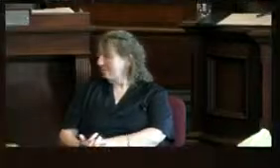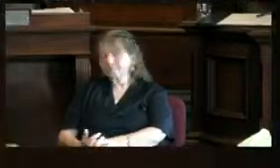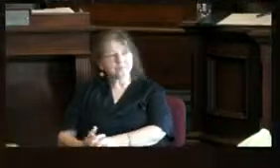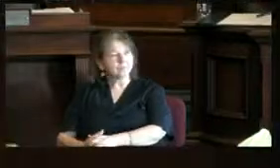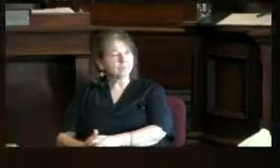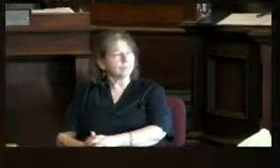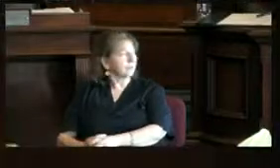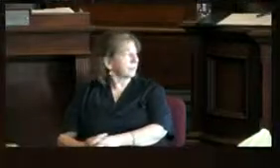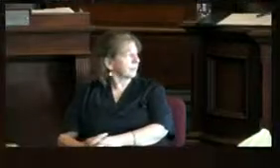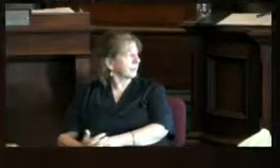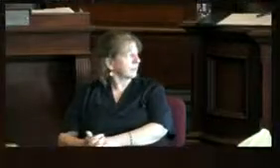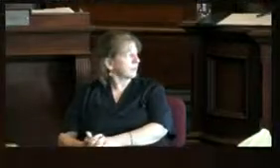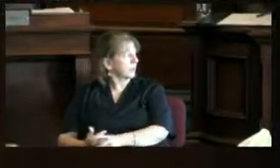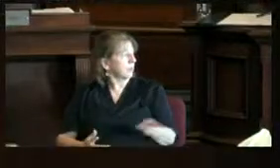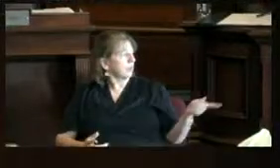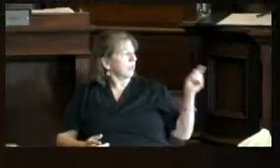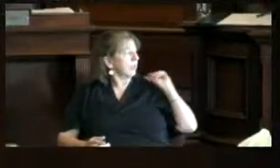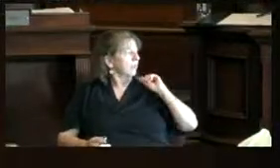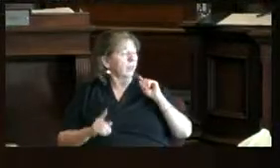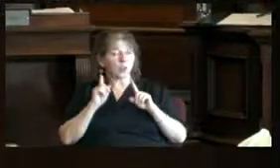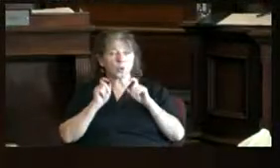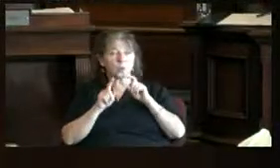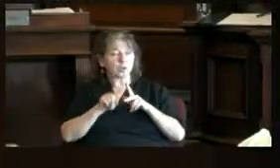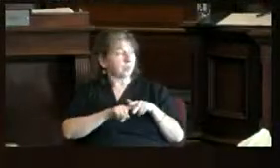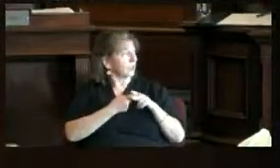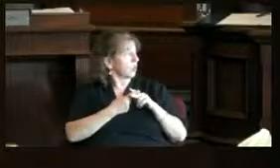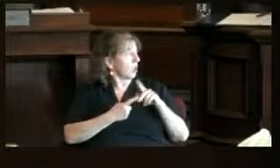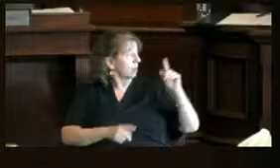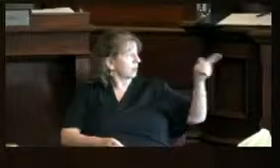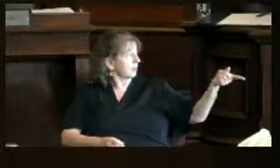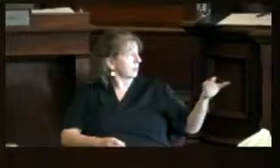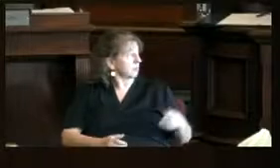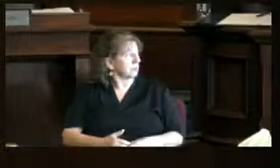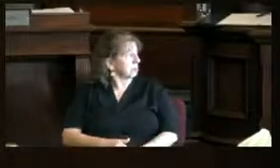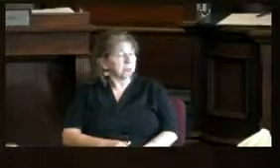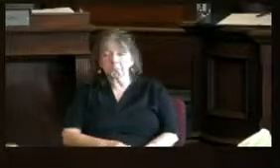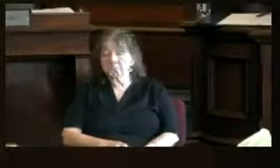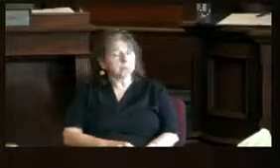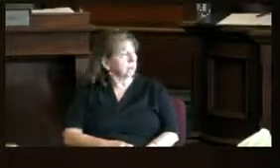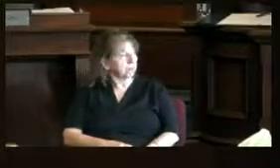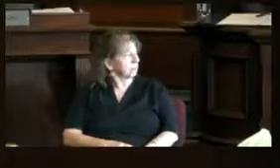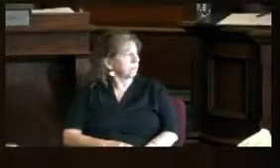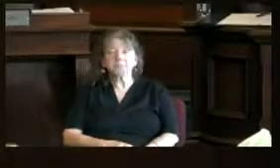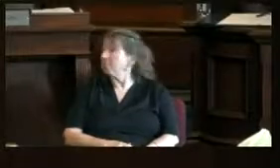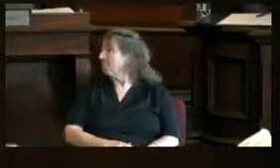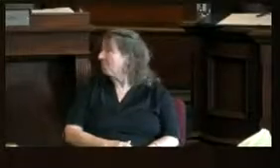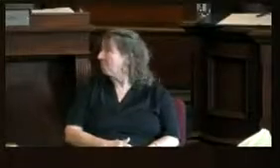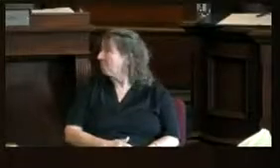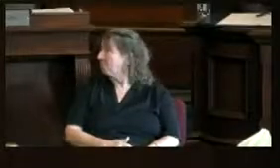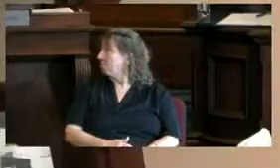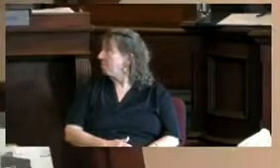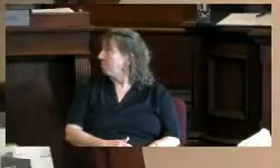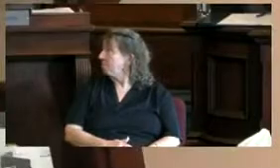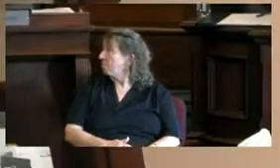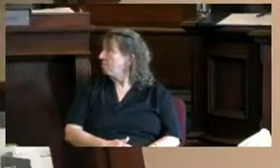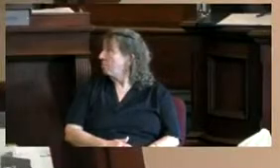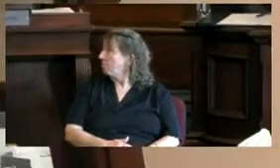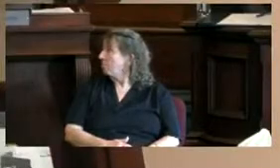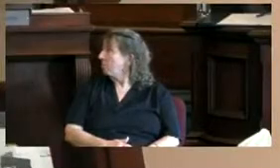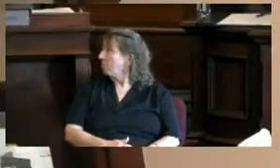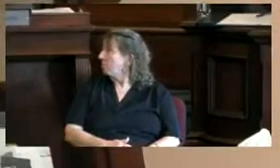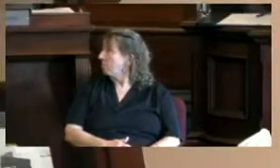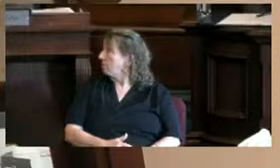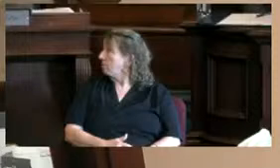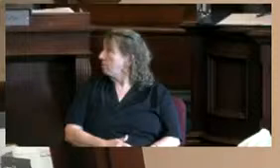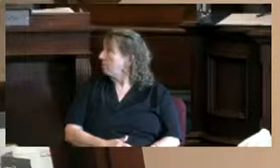Council members, if we have questions, we'll start here at the end with council member. Okay, we'll start here and we'll just come down the line. All right. Councilmember Cut Smith. Cut me